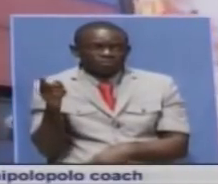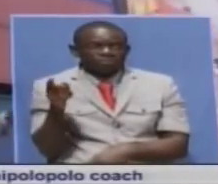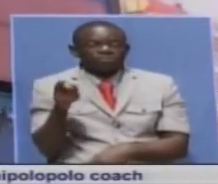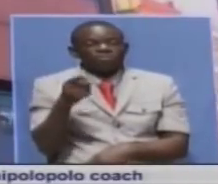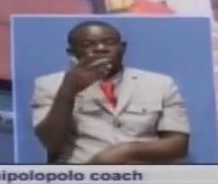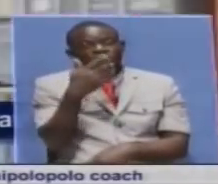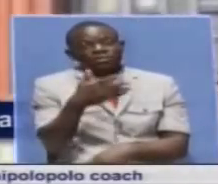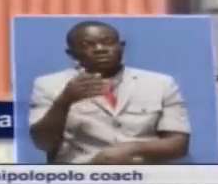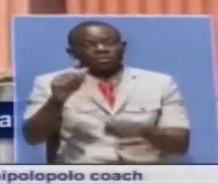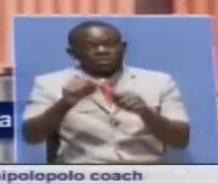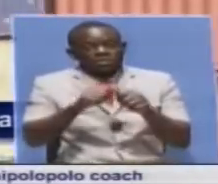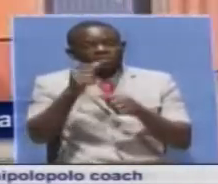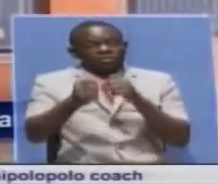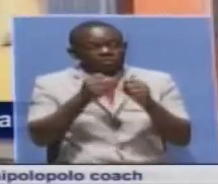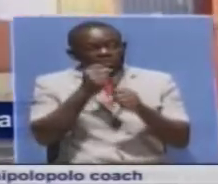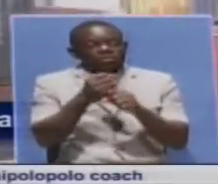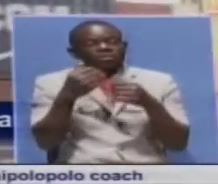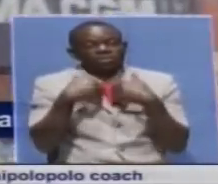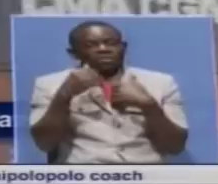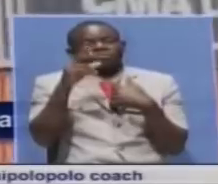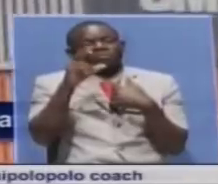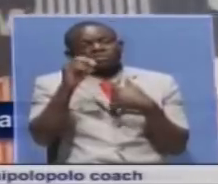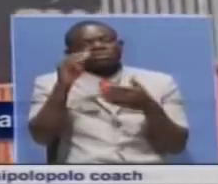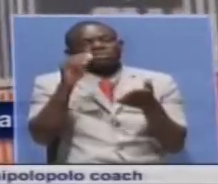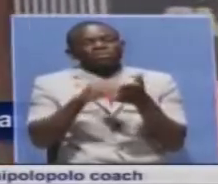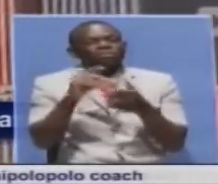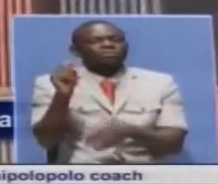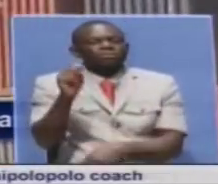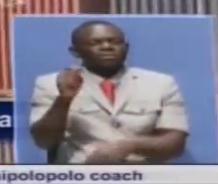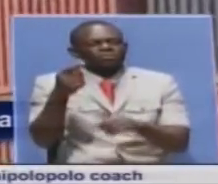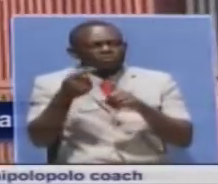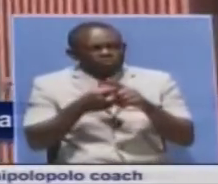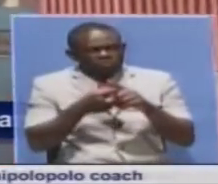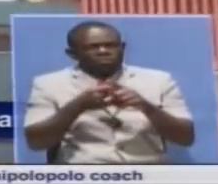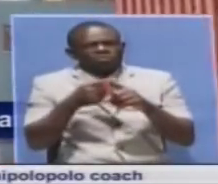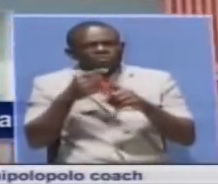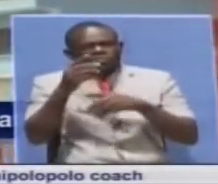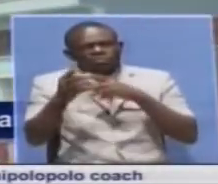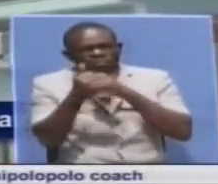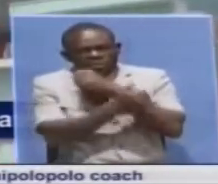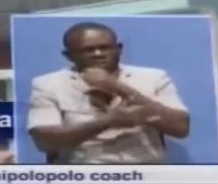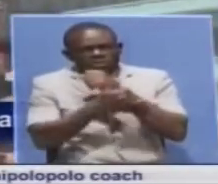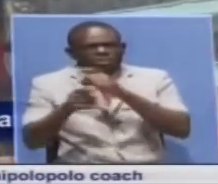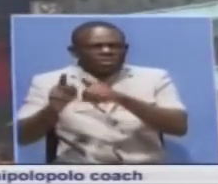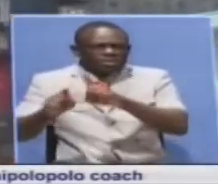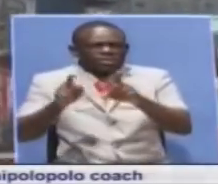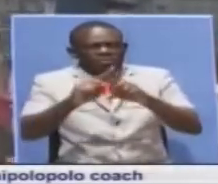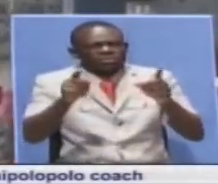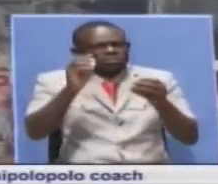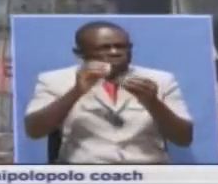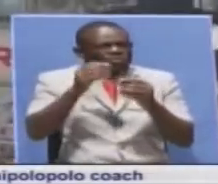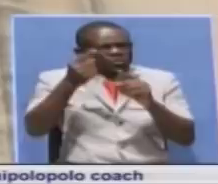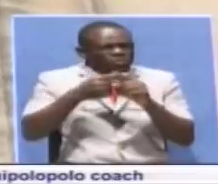per year. This cargo comes from different parts of the world, mainly Asia, and is destined for various parts